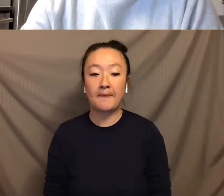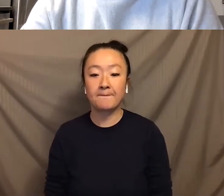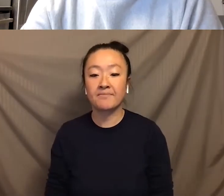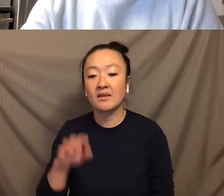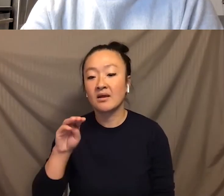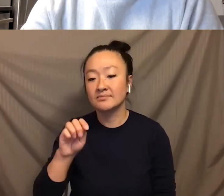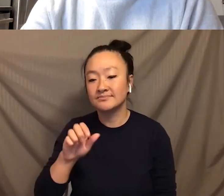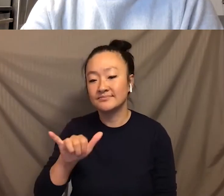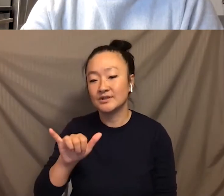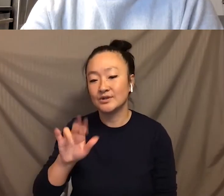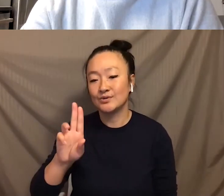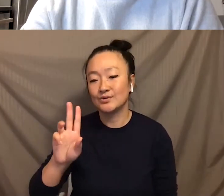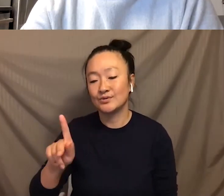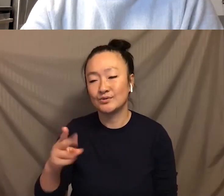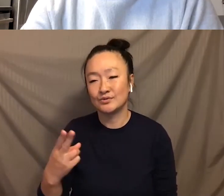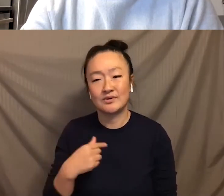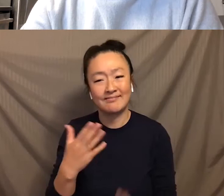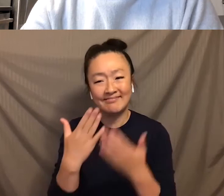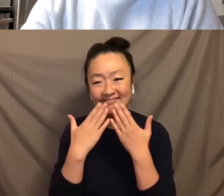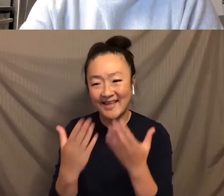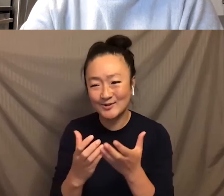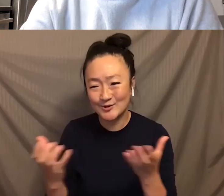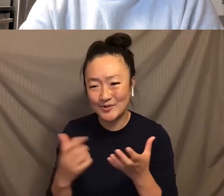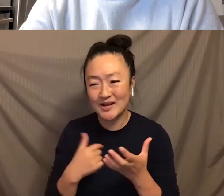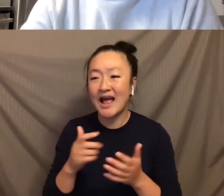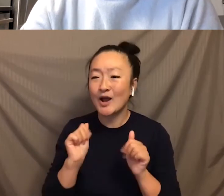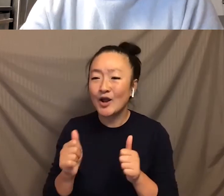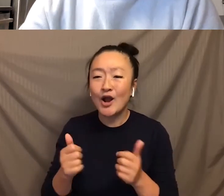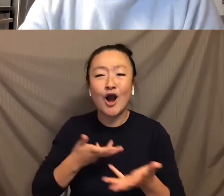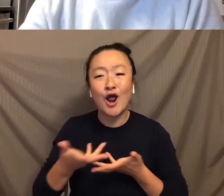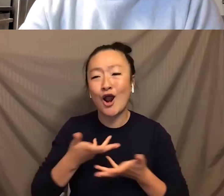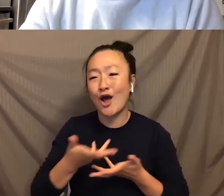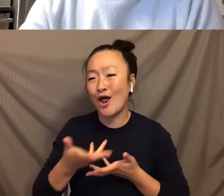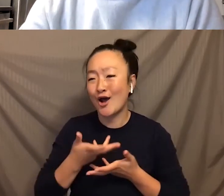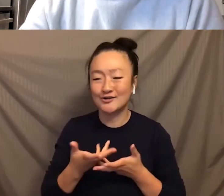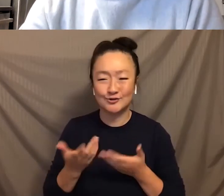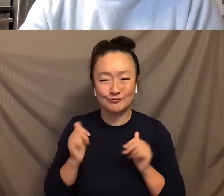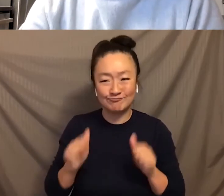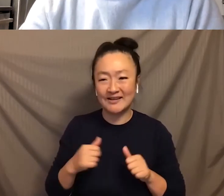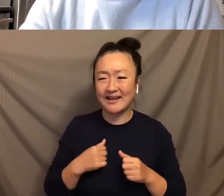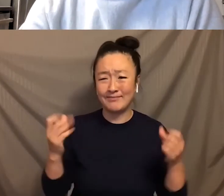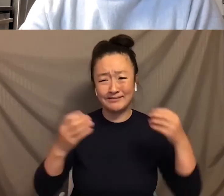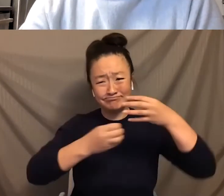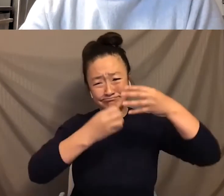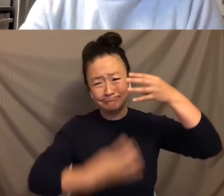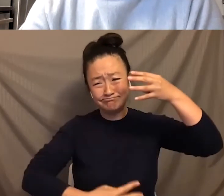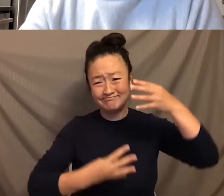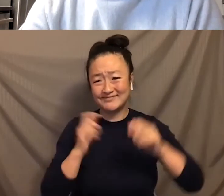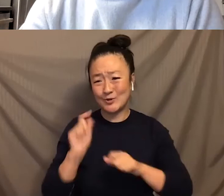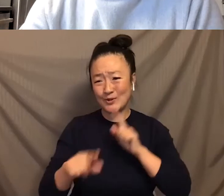you so much. I could talk to you, and I have so many questions. It's